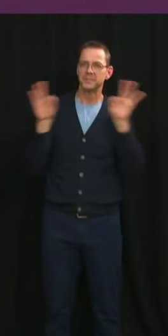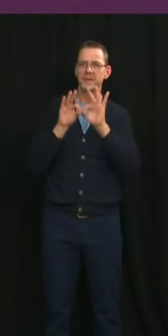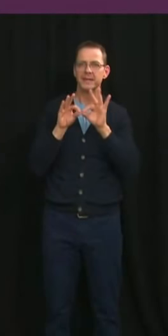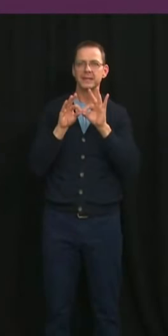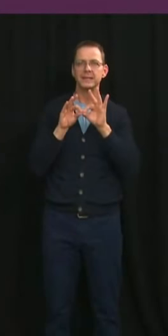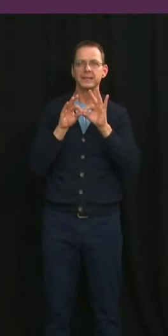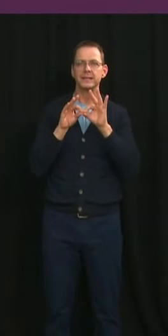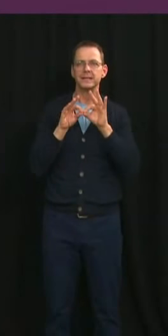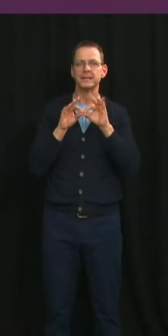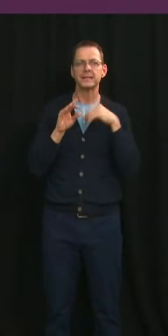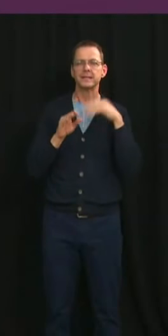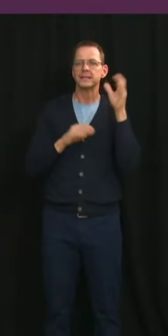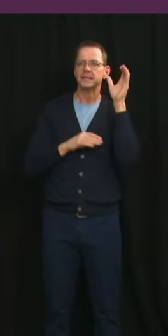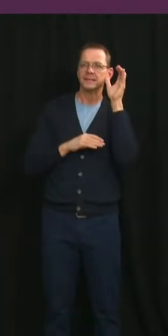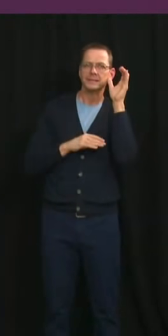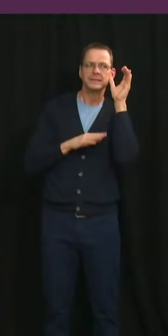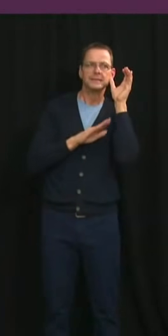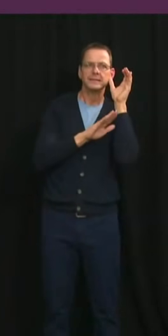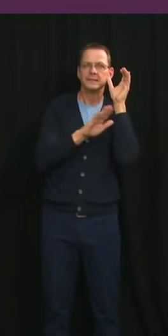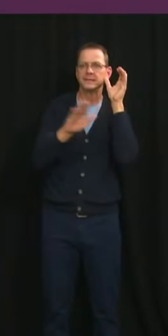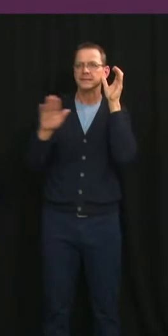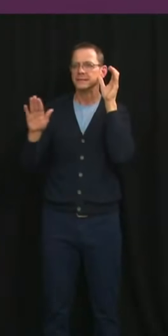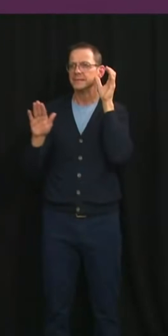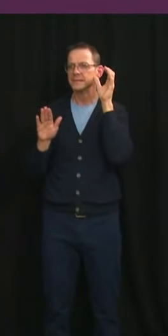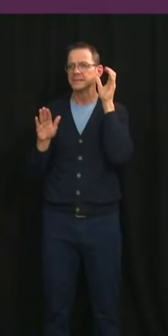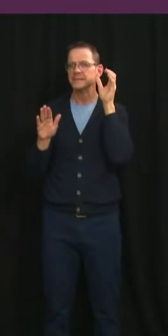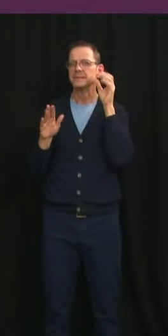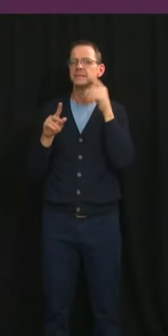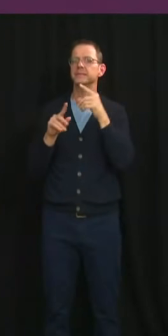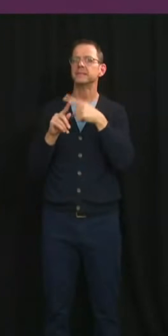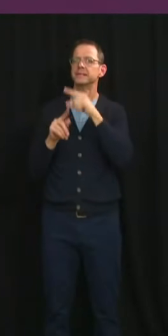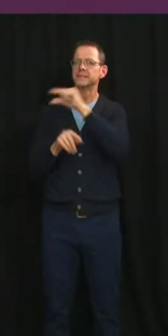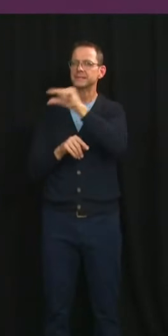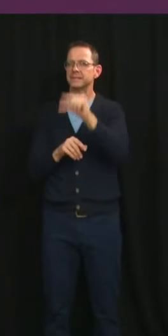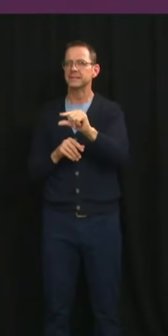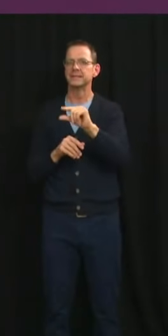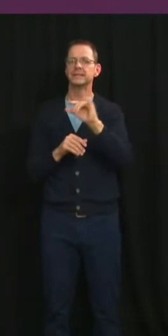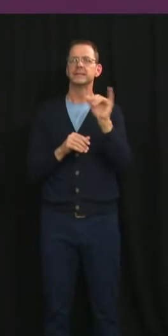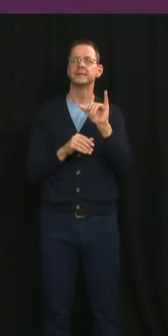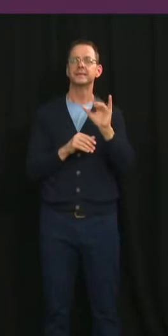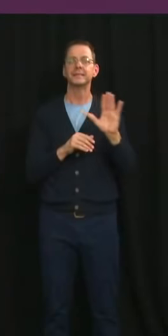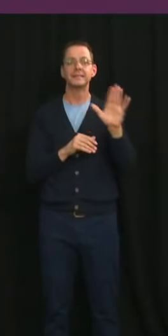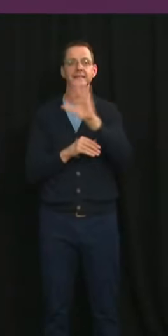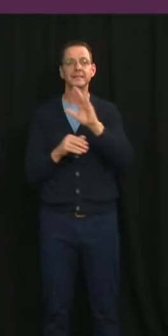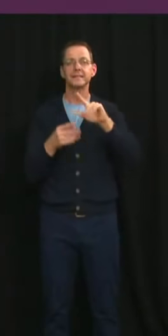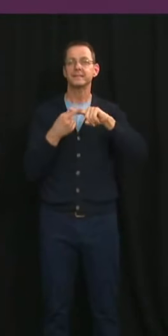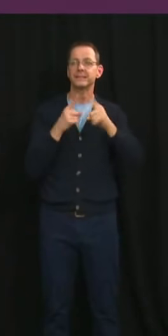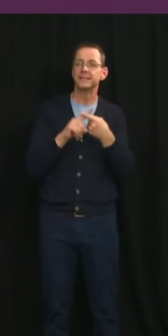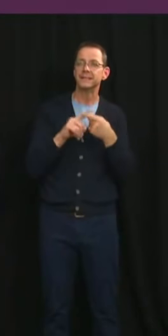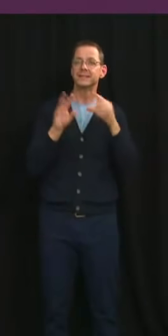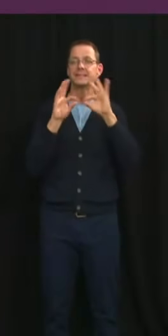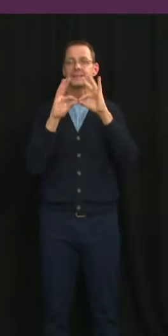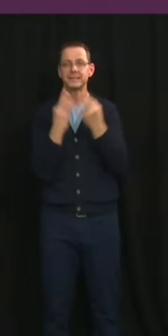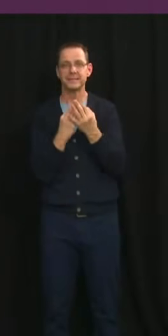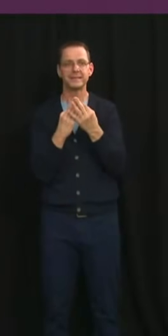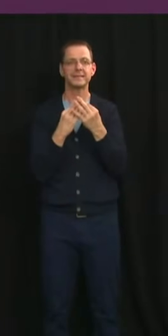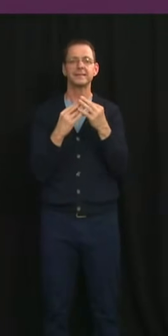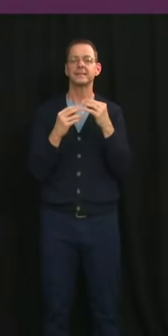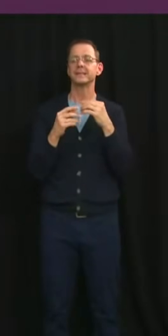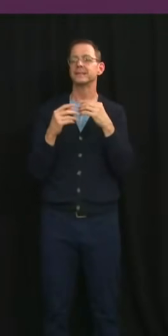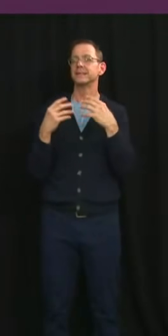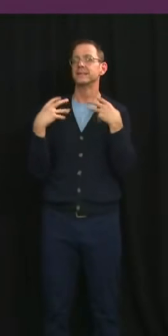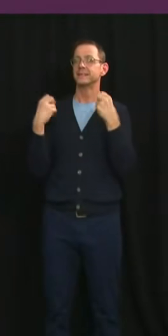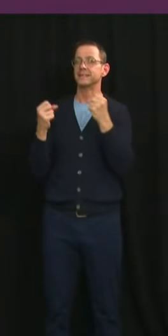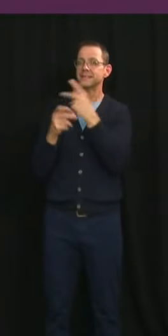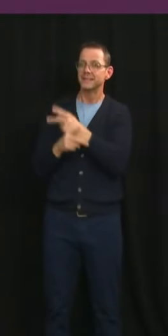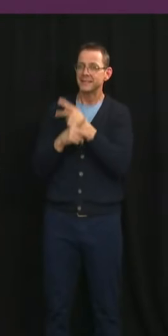government, but to hear from the people that they interact with on a daily basis. So we're working with healthcare providers like pharmacists, family doctors, to make